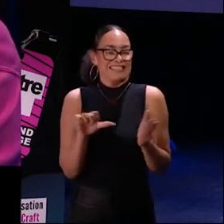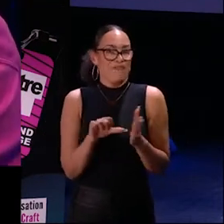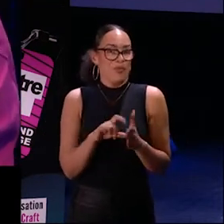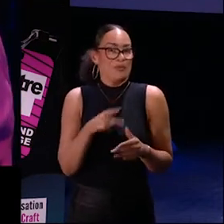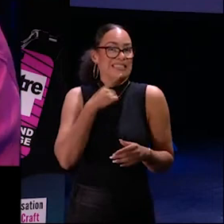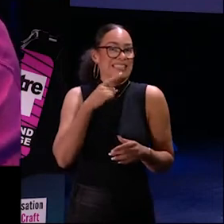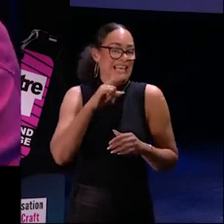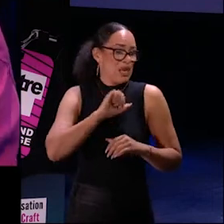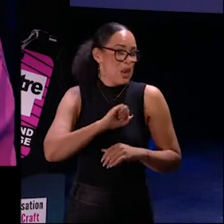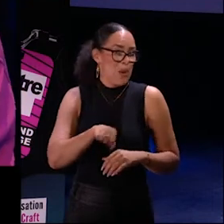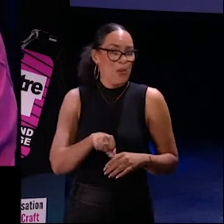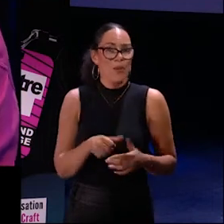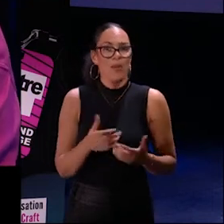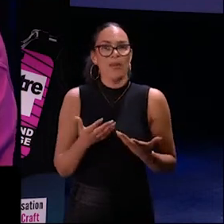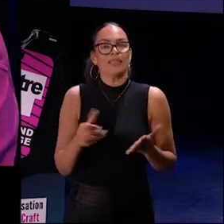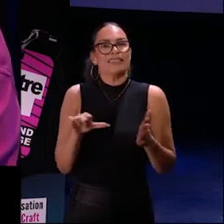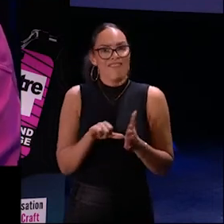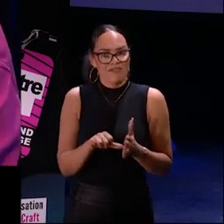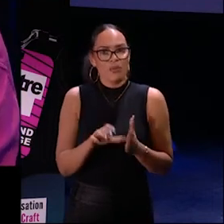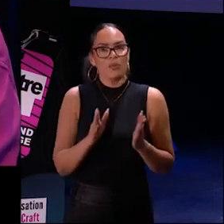And that is a very difficult decision to do.